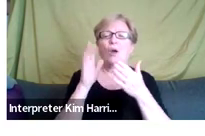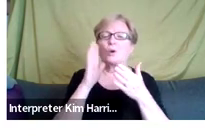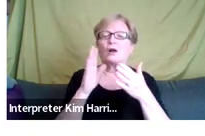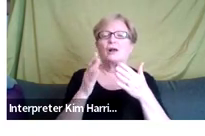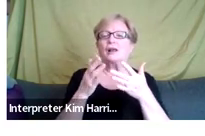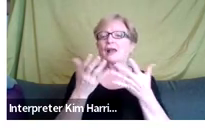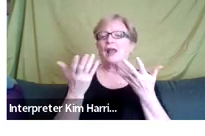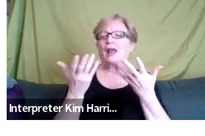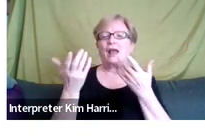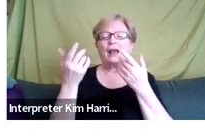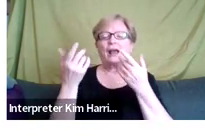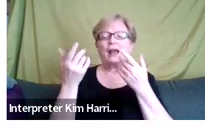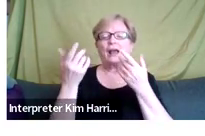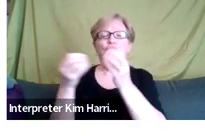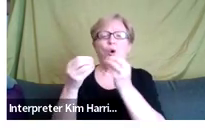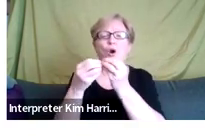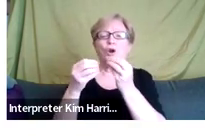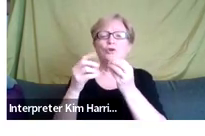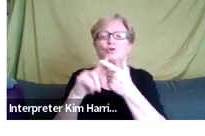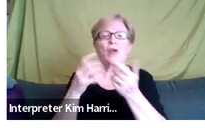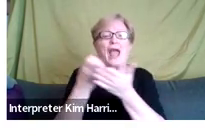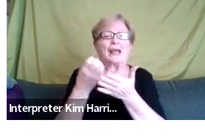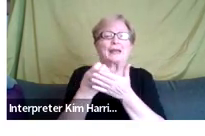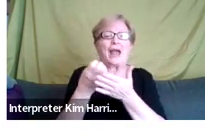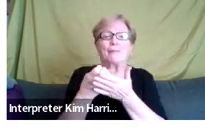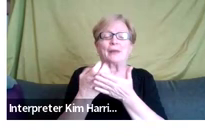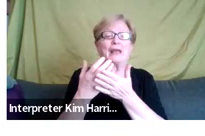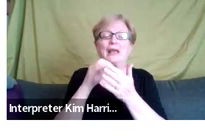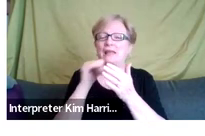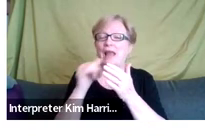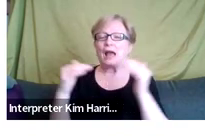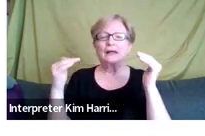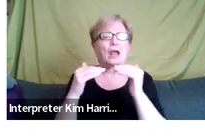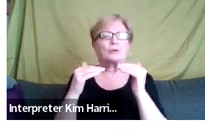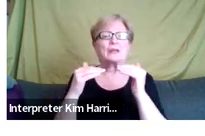inequity among disabled women of color. And so